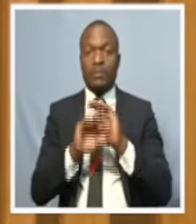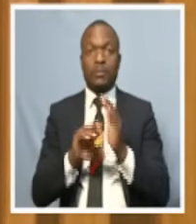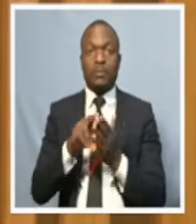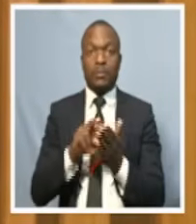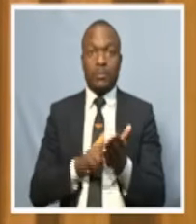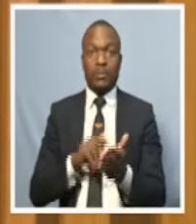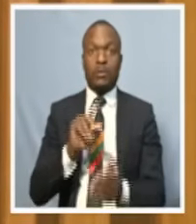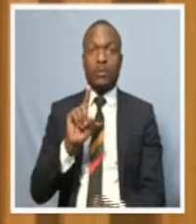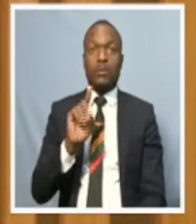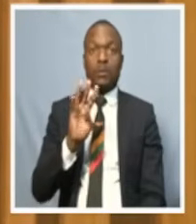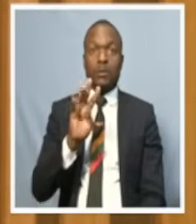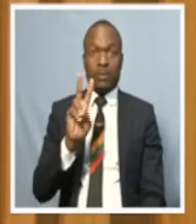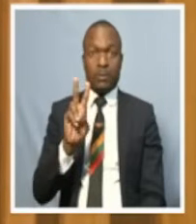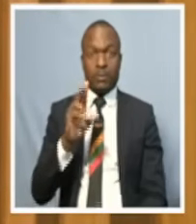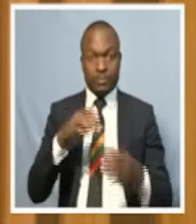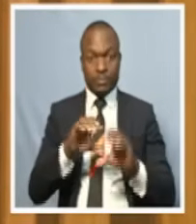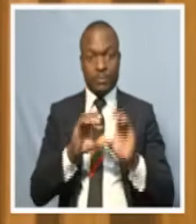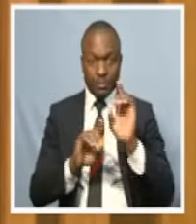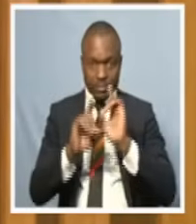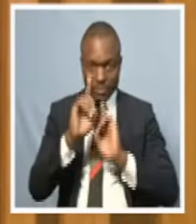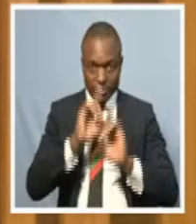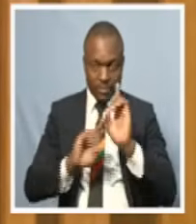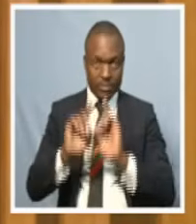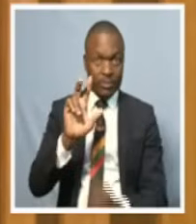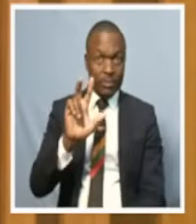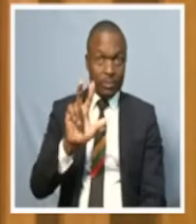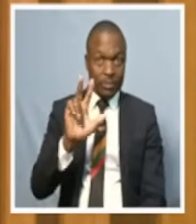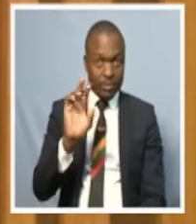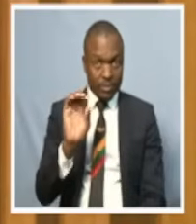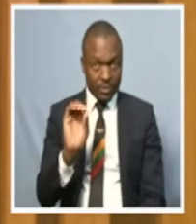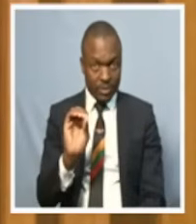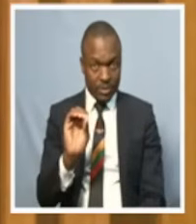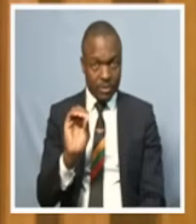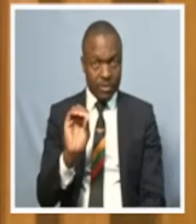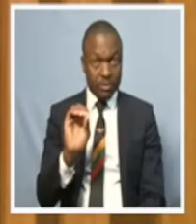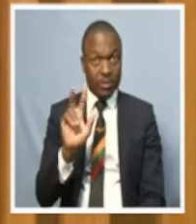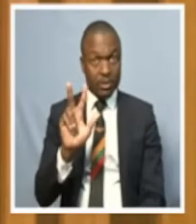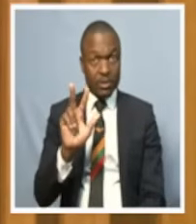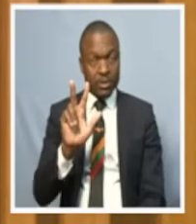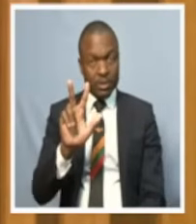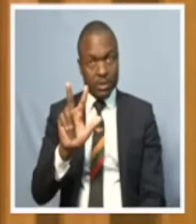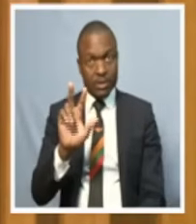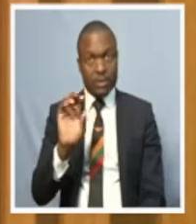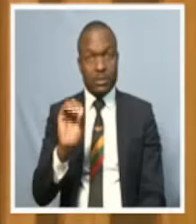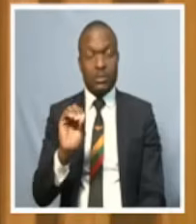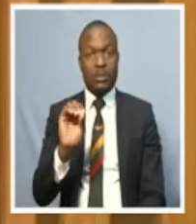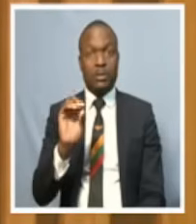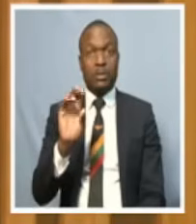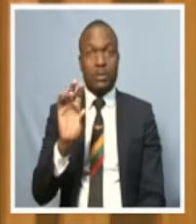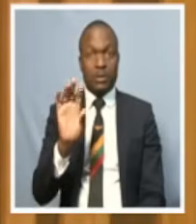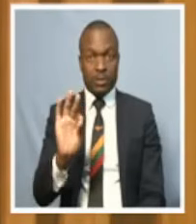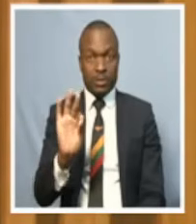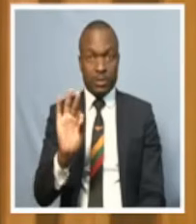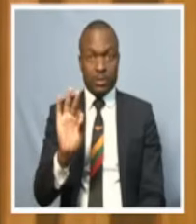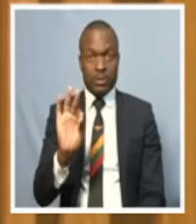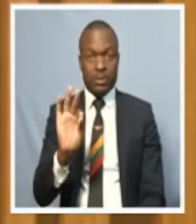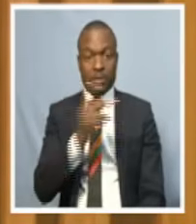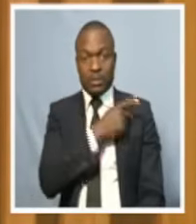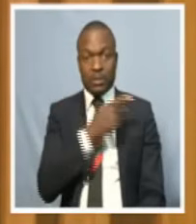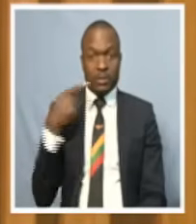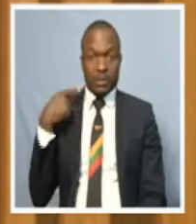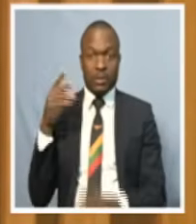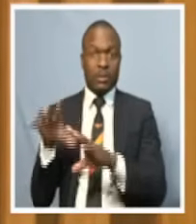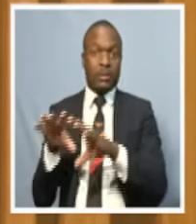went on to consider questions for oral answer numbers 303 to 309 under Standing Order 80. And so the House adjourned